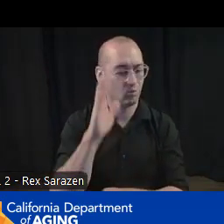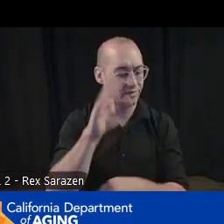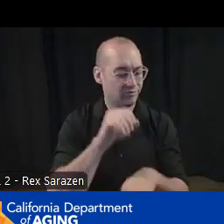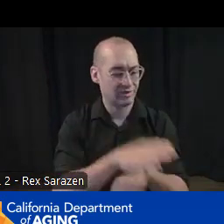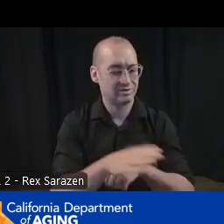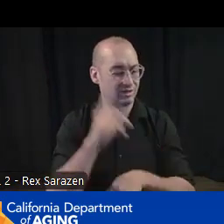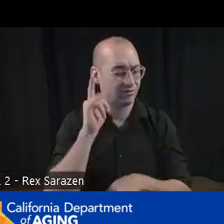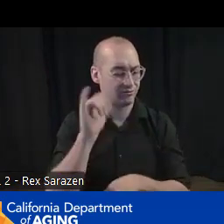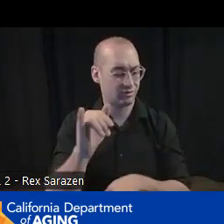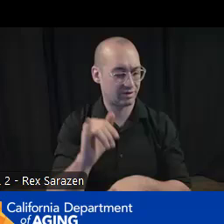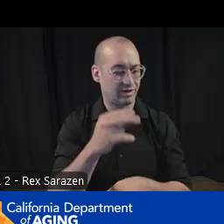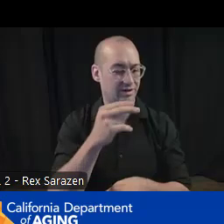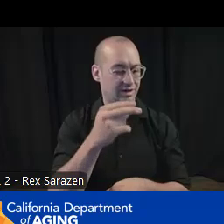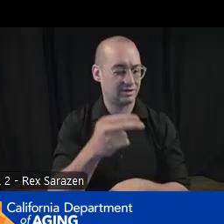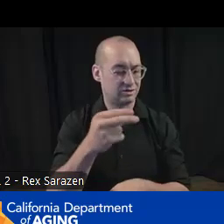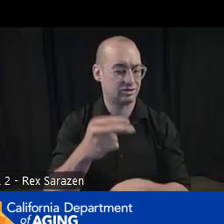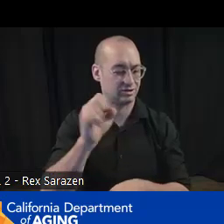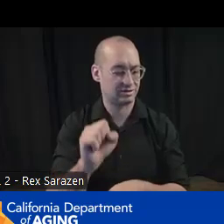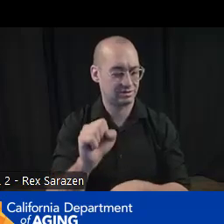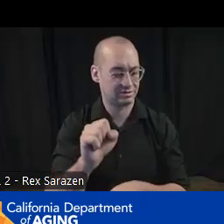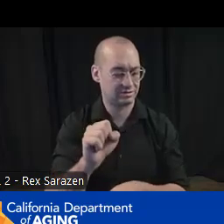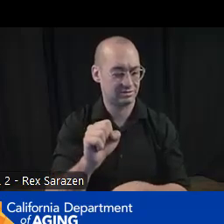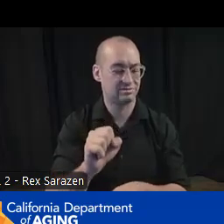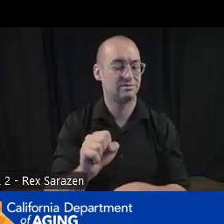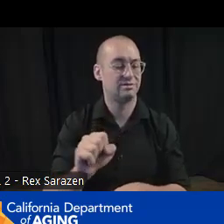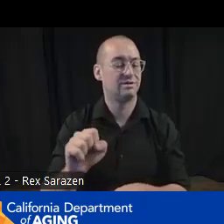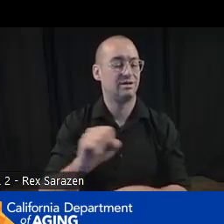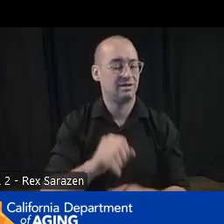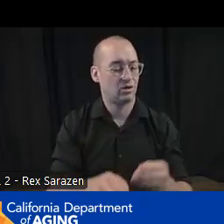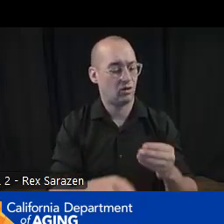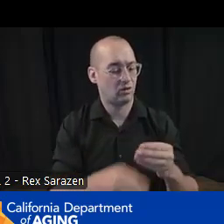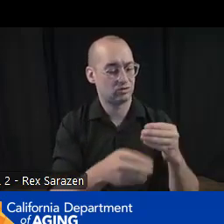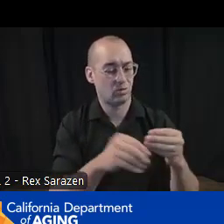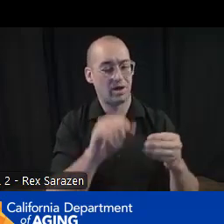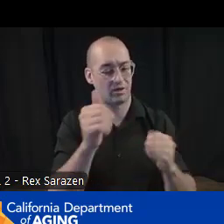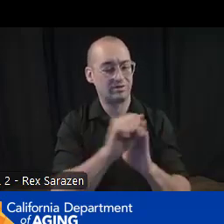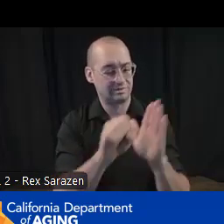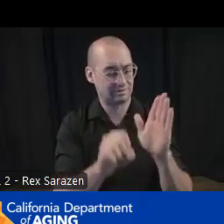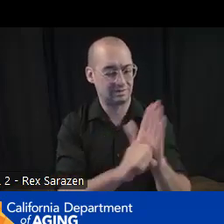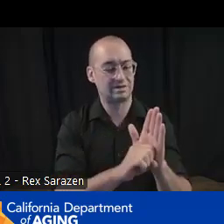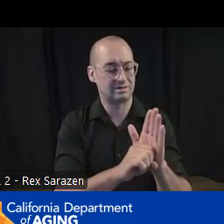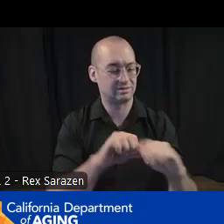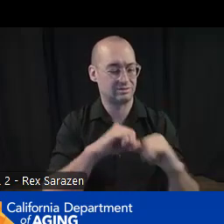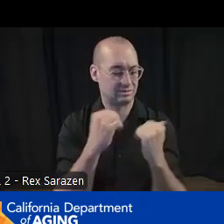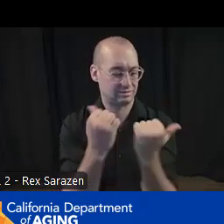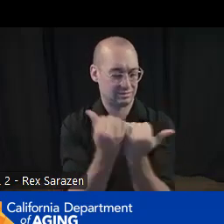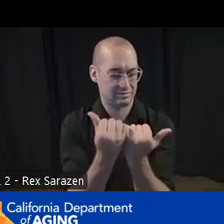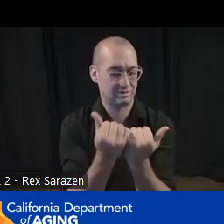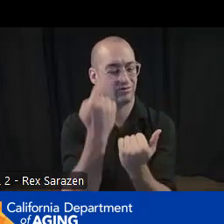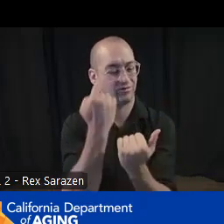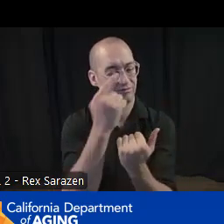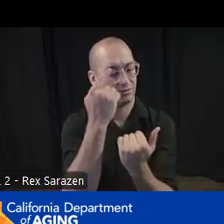Health and Human Services Agency, or CalHHS, in addition to other state entities, on community living policies